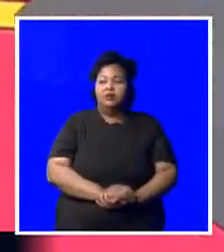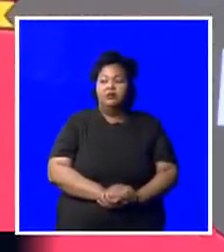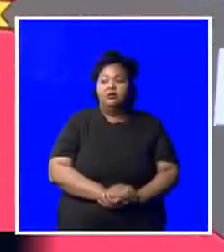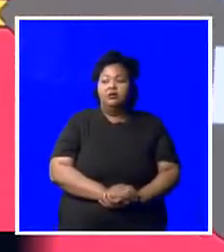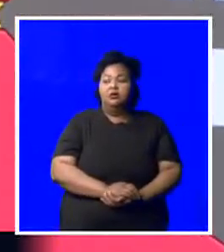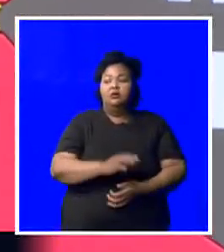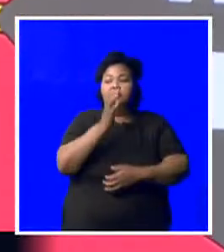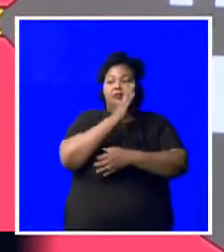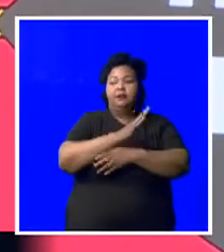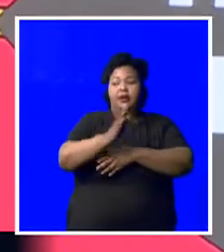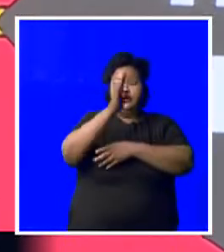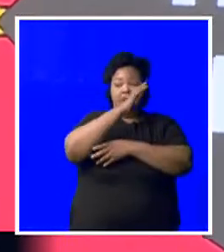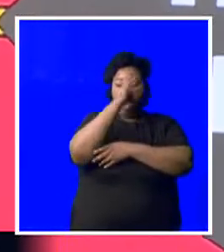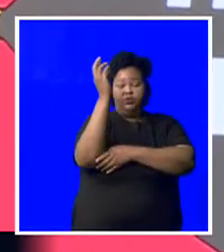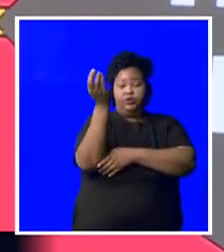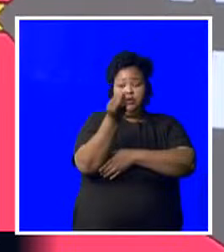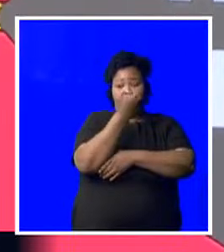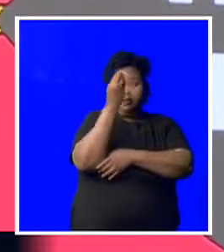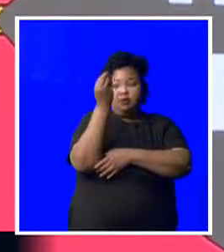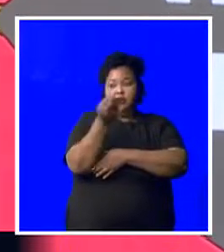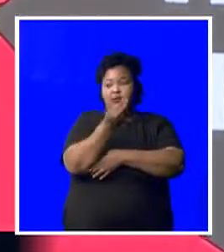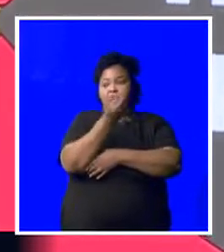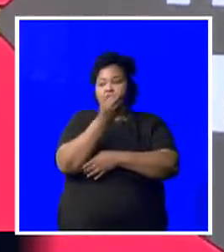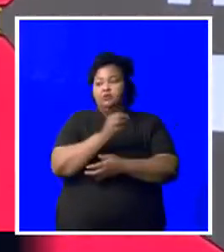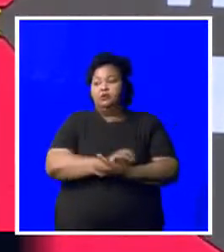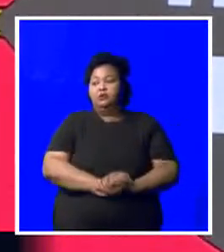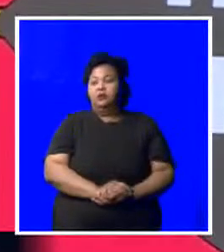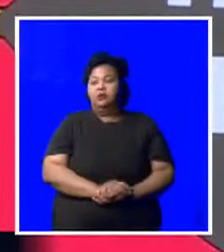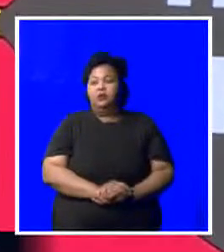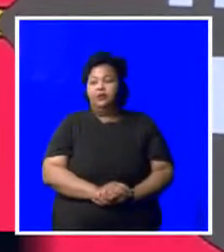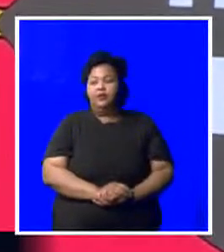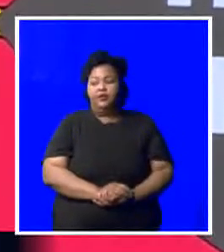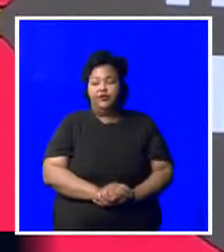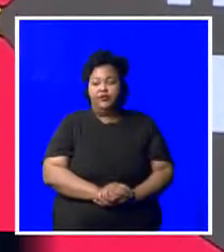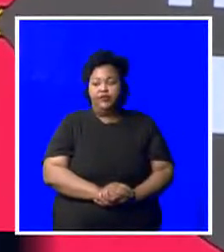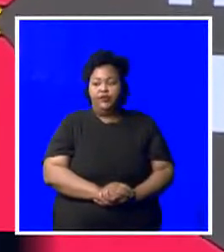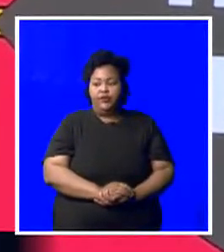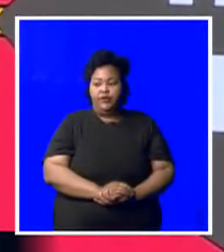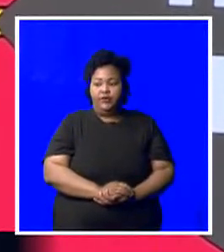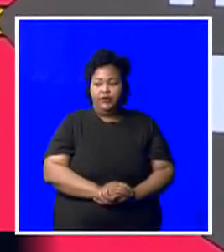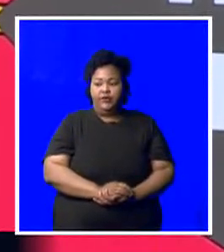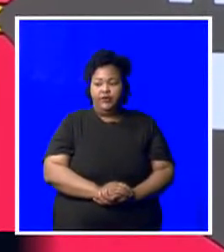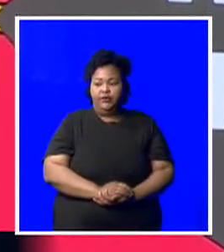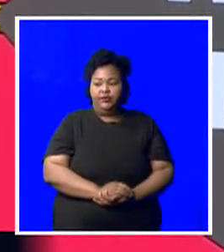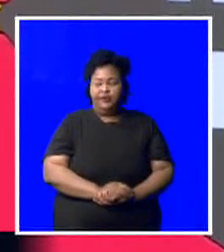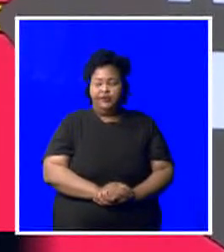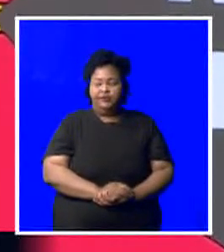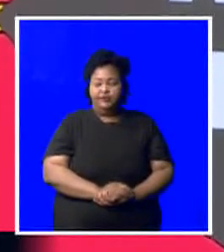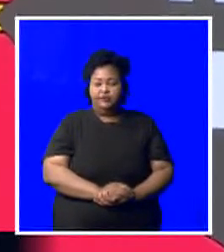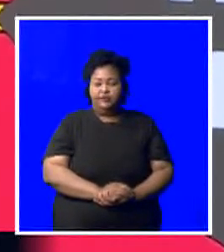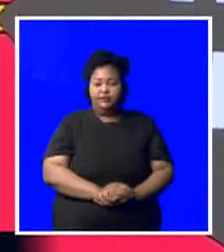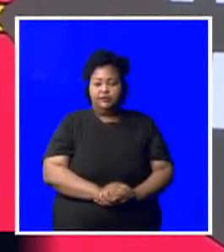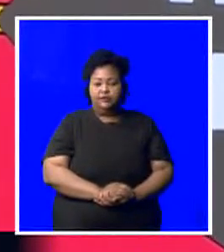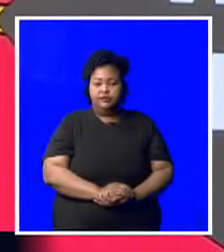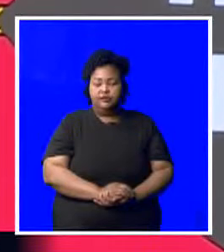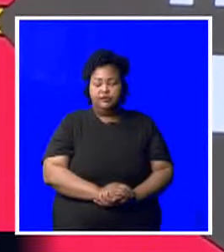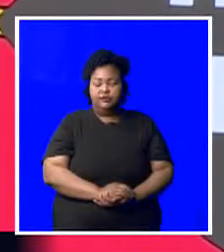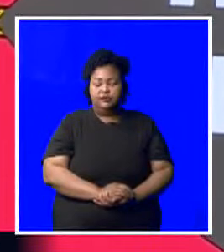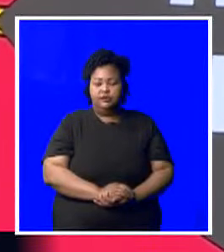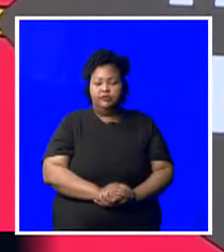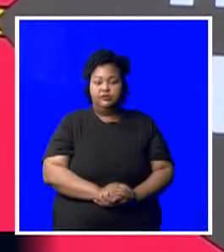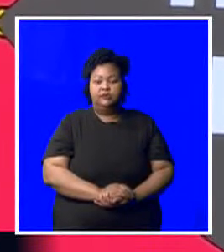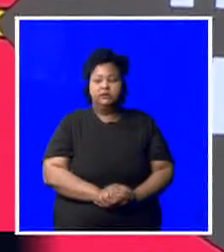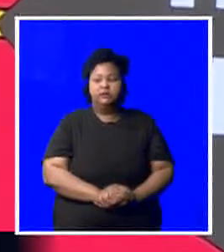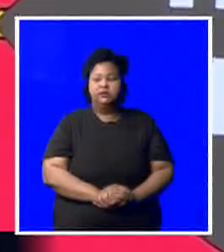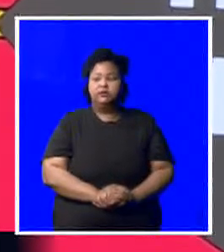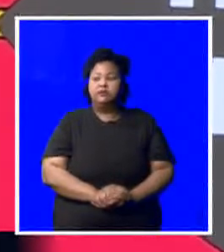bayethe wena waphakathi wena ongangezintaba ngosi ndlovukazi mhlekazi